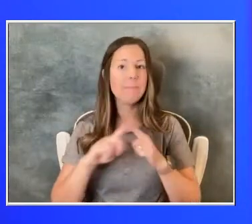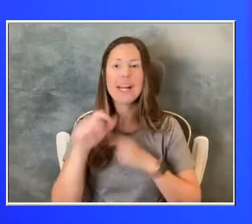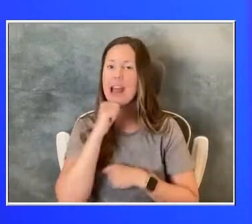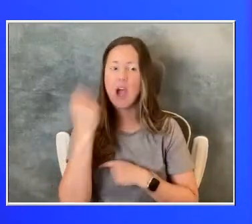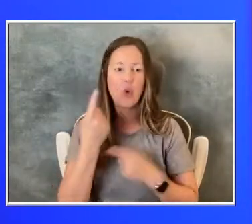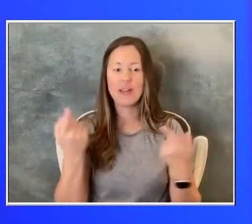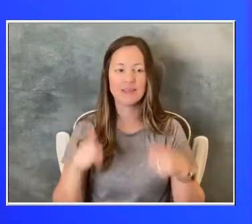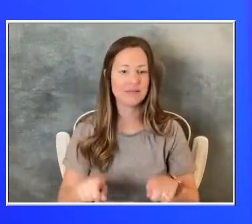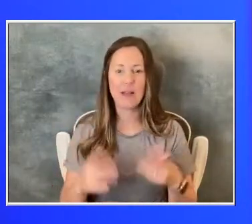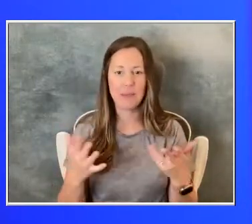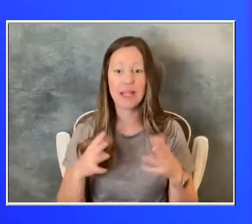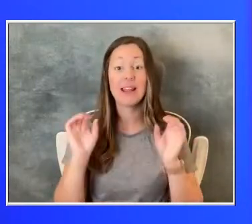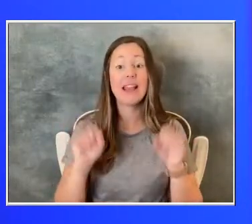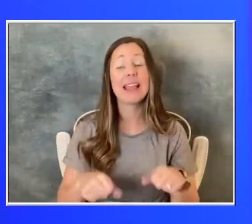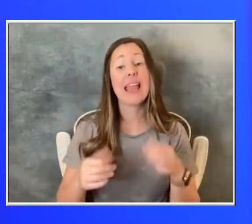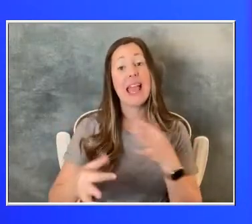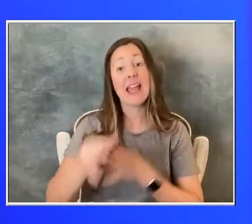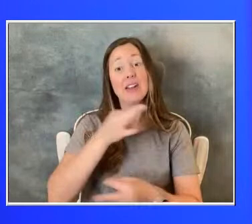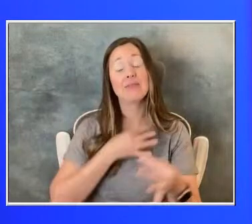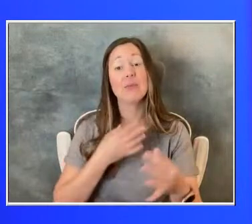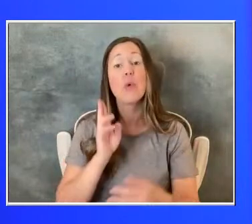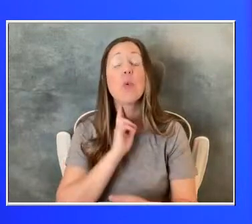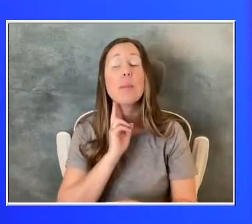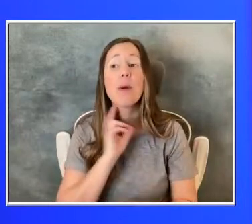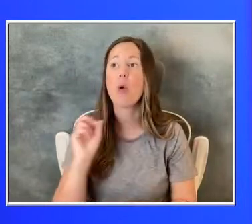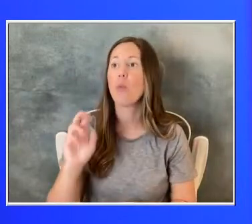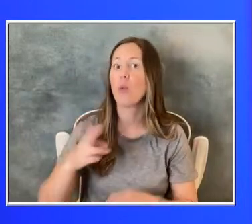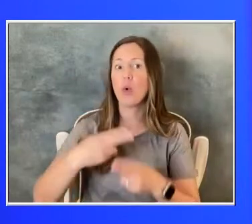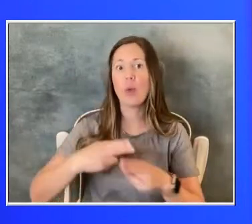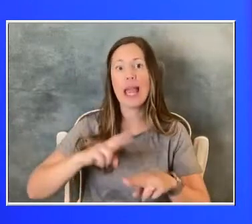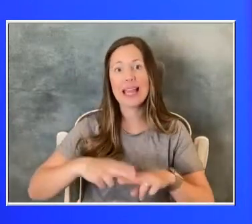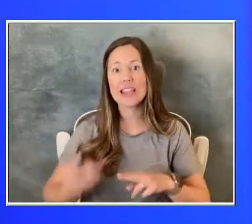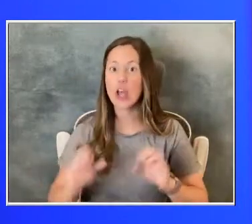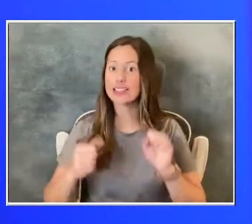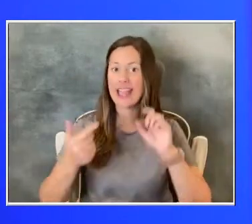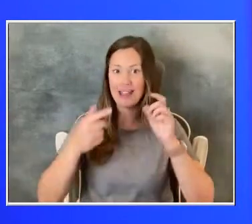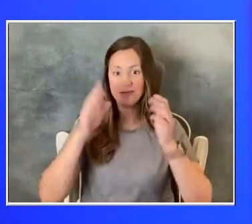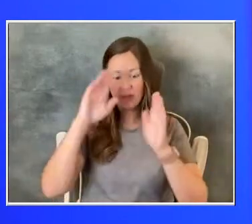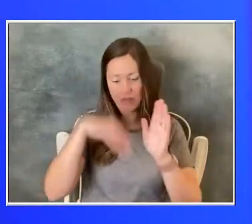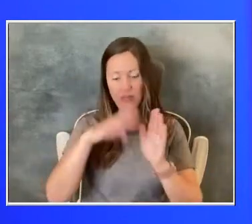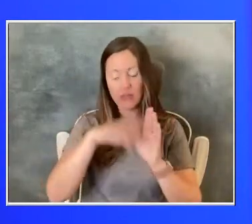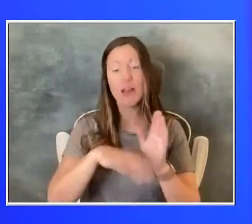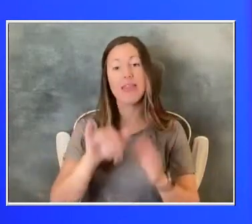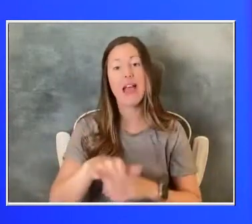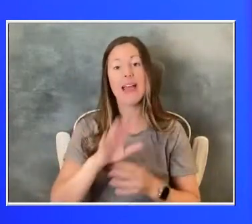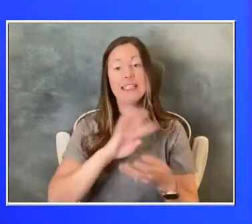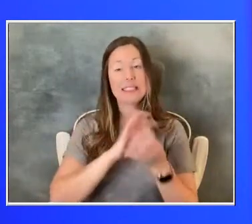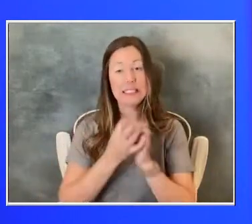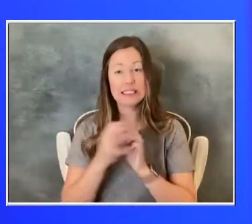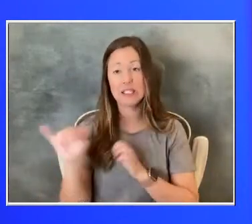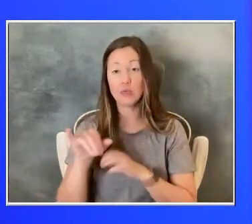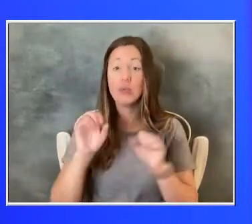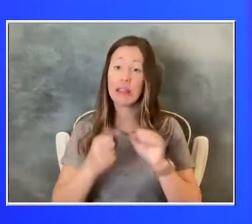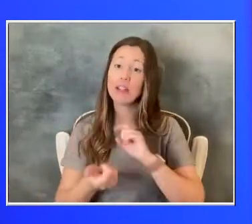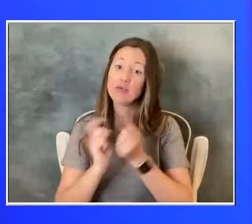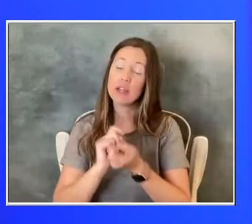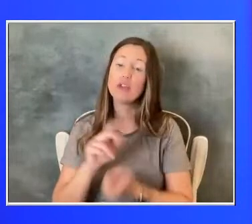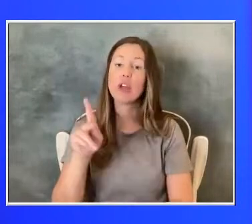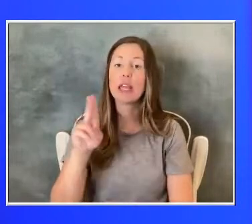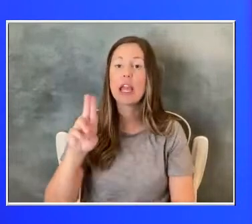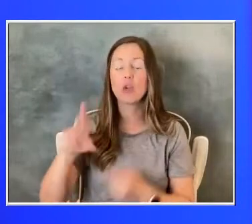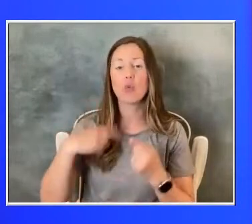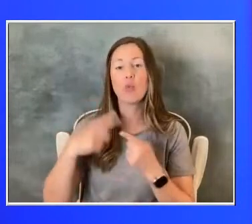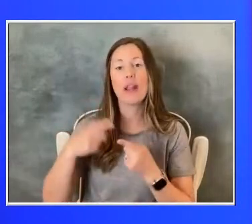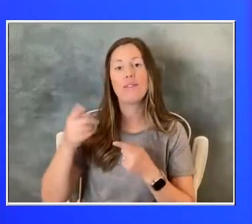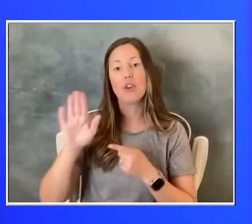like hormone replacement therapy or weight loss. So your breast density can absolutely change. At KU, when you receive your mammogram, we